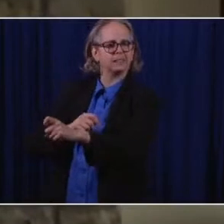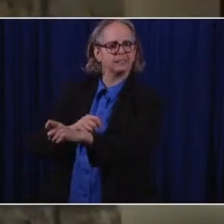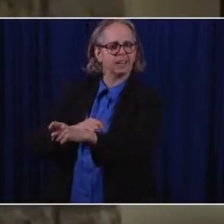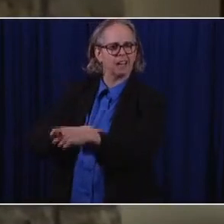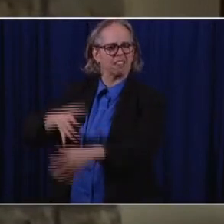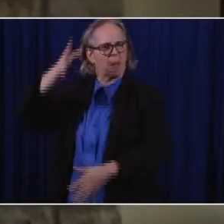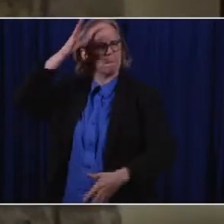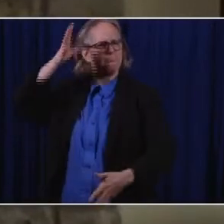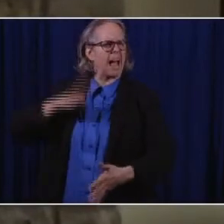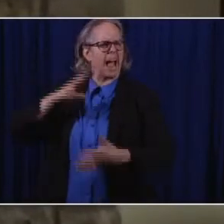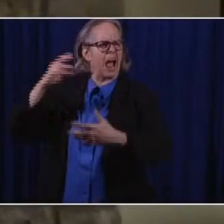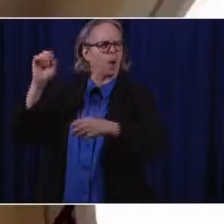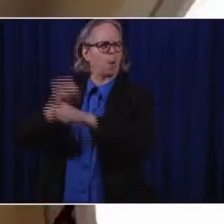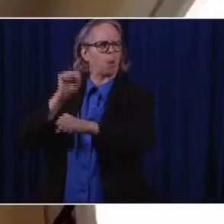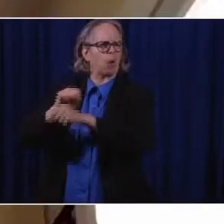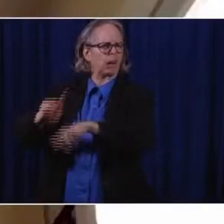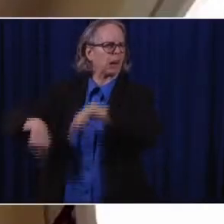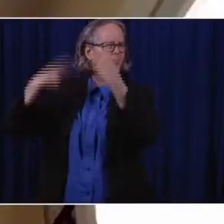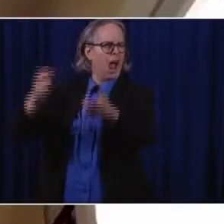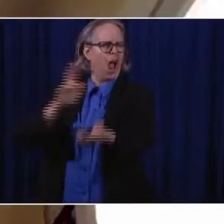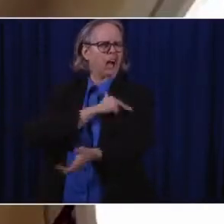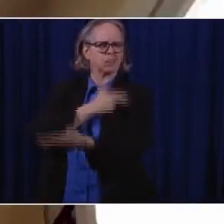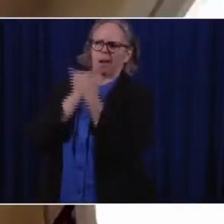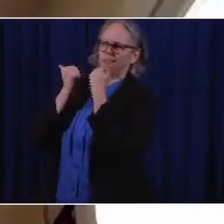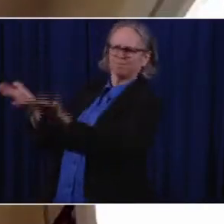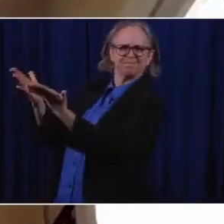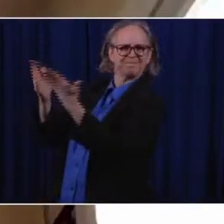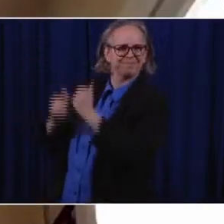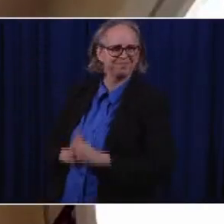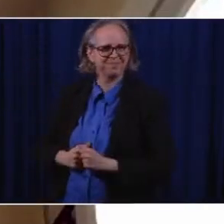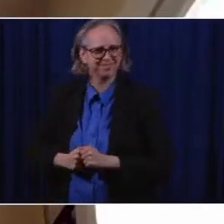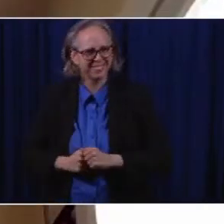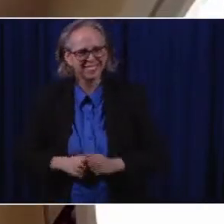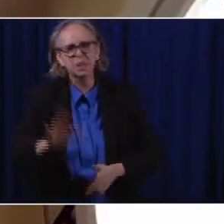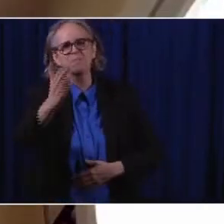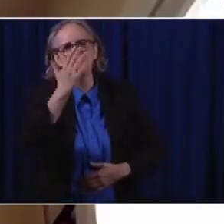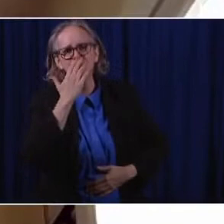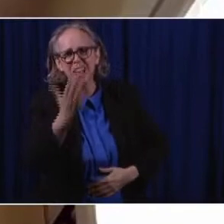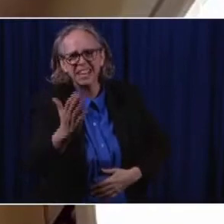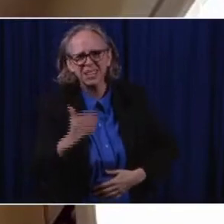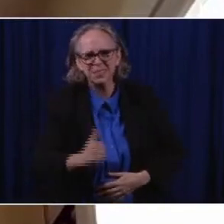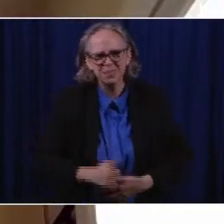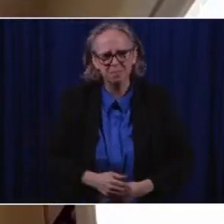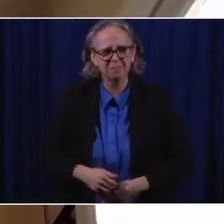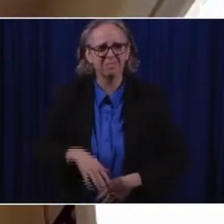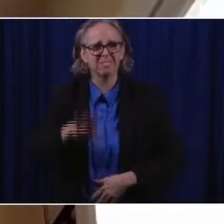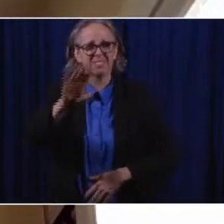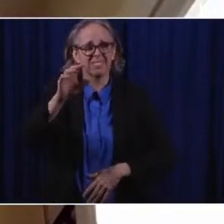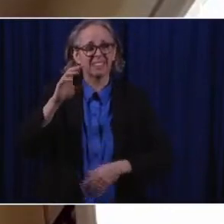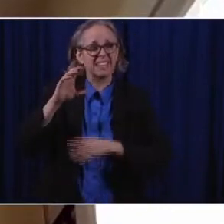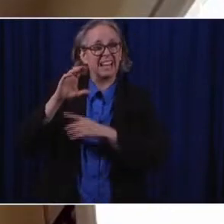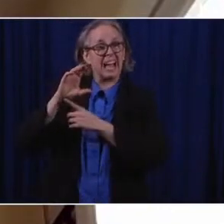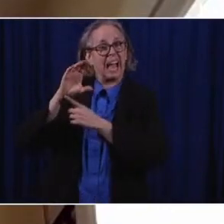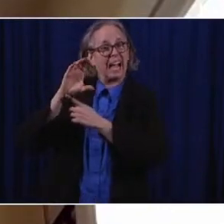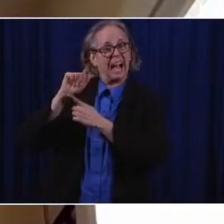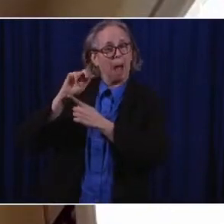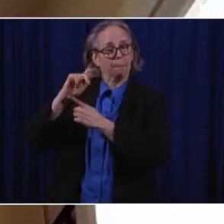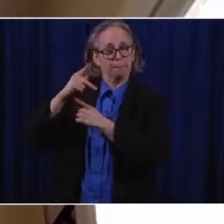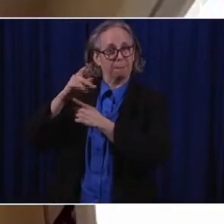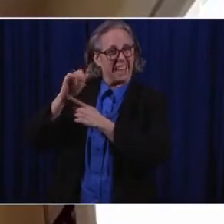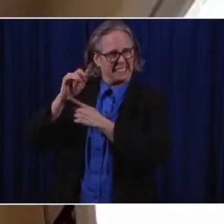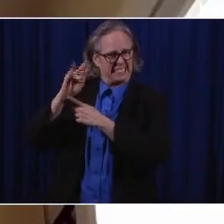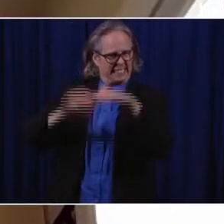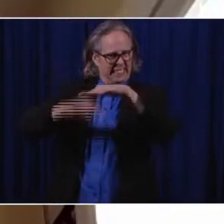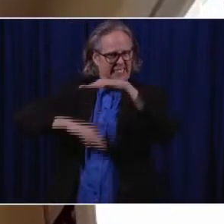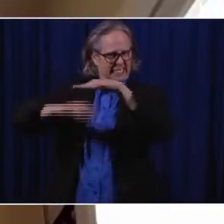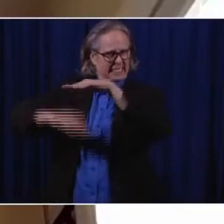Bruce. Yeah, yes, thank you, Governor. So first, in terms of hospital capacity, our hospitals are